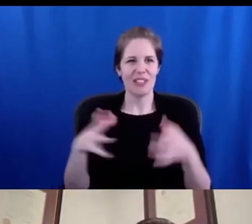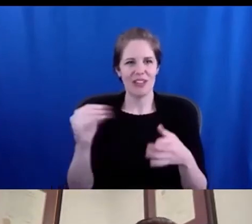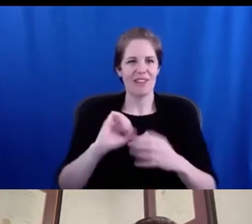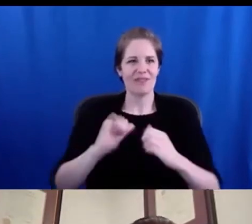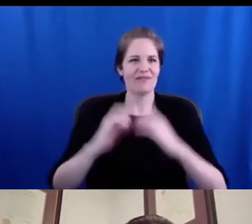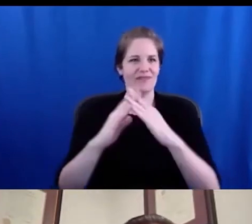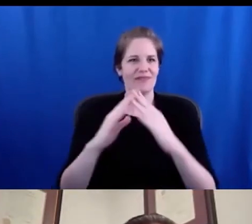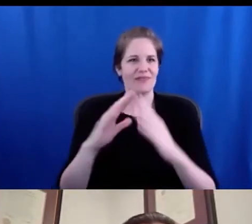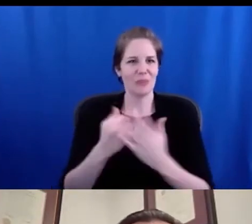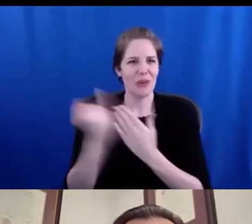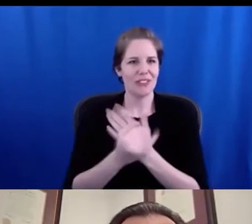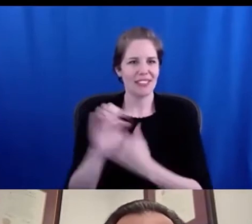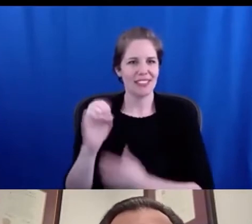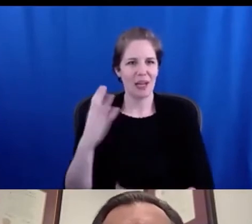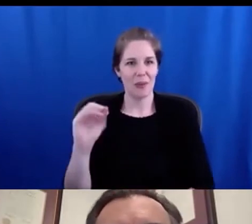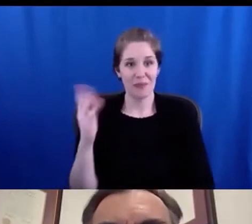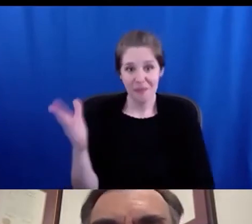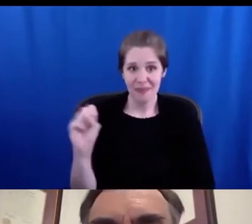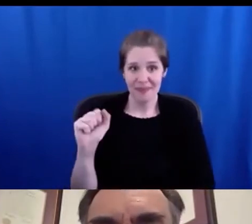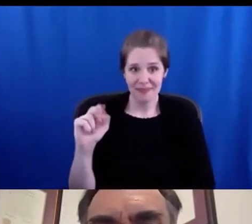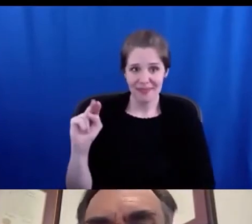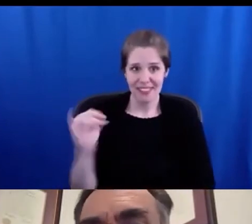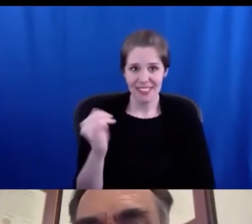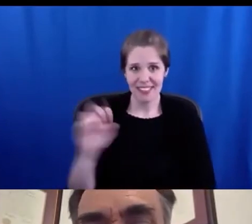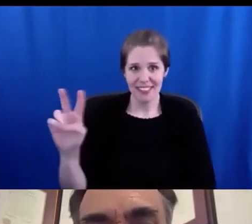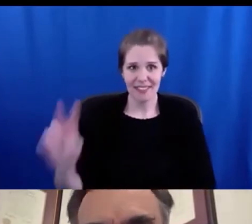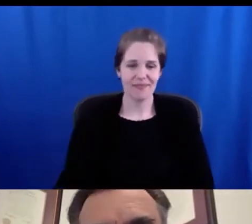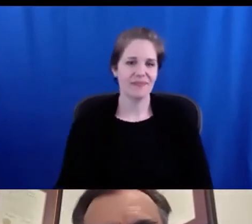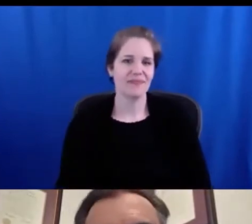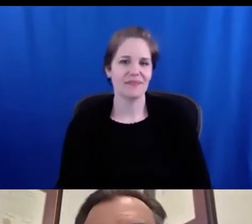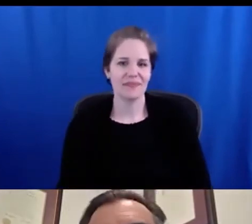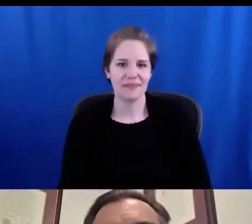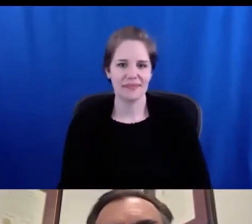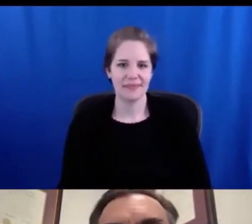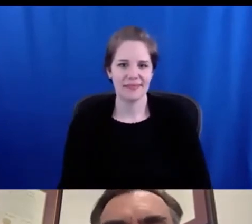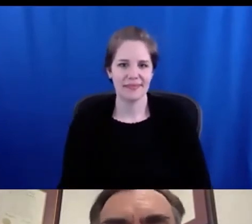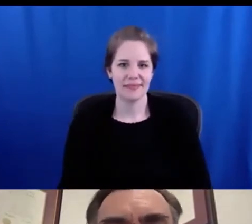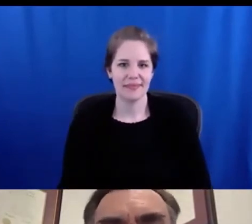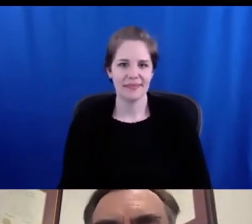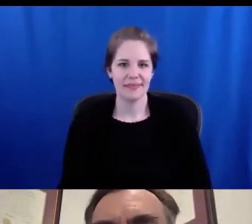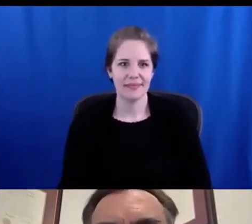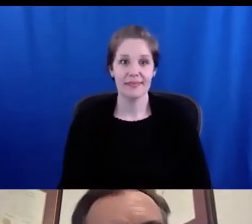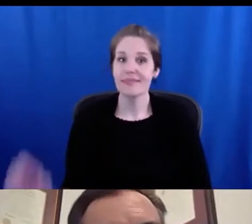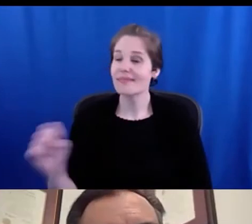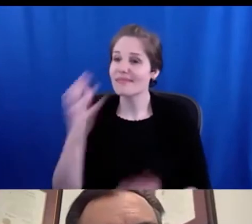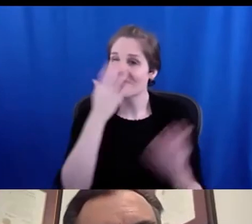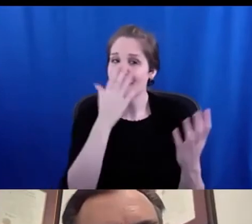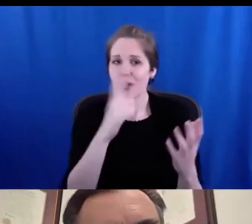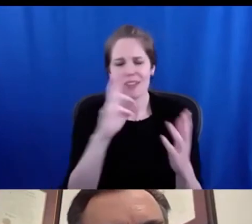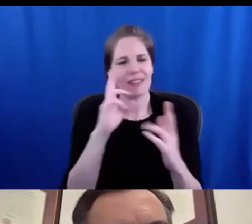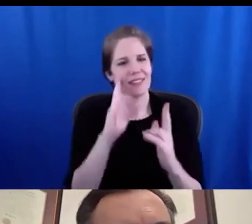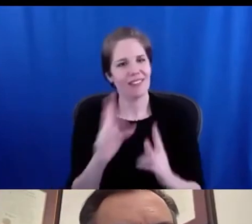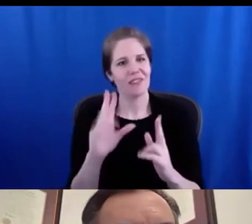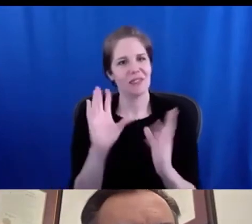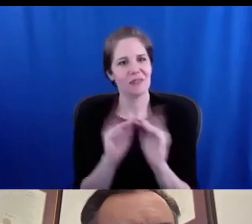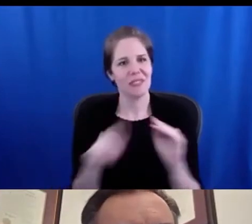Echo. Sanjeev? Yeah, first of all, I'm really honored to meet all of you, and thank you for joining this